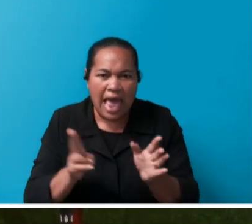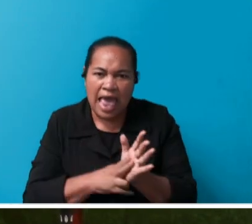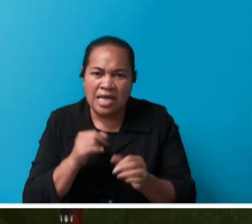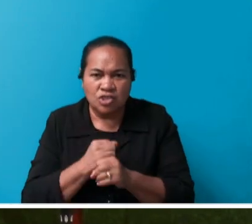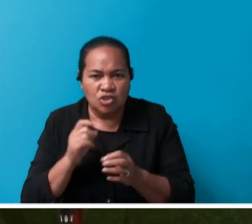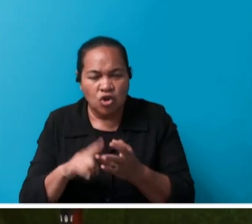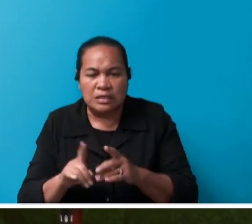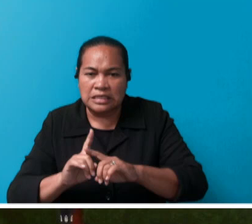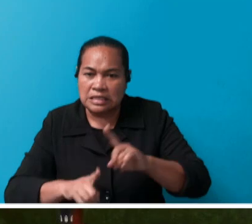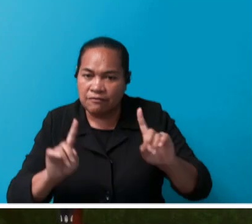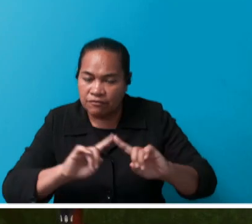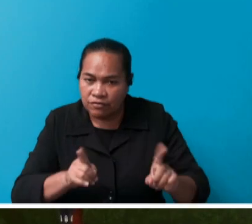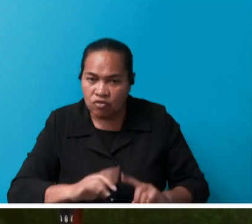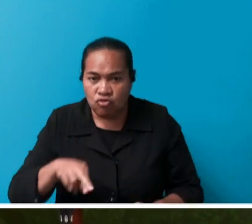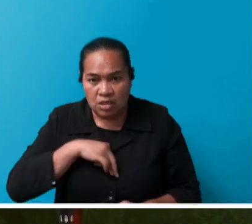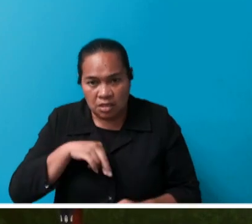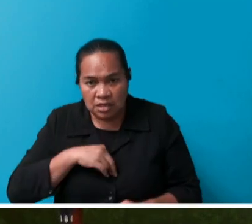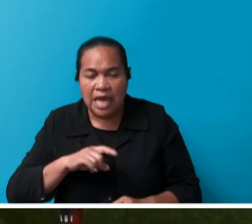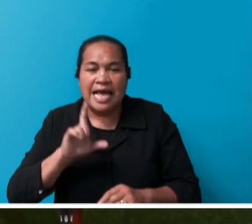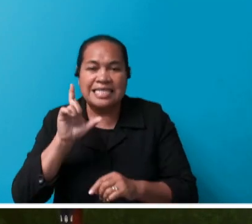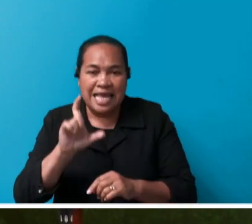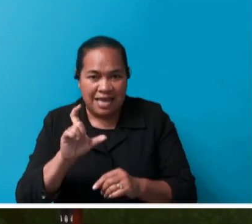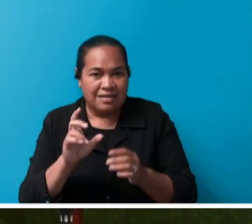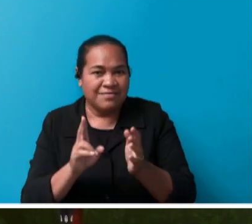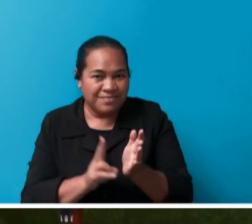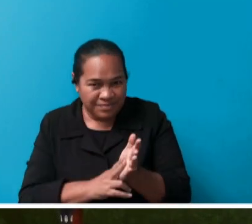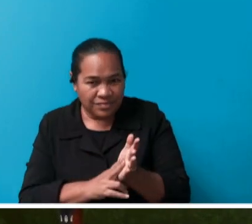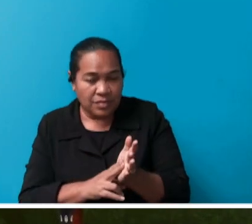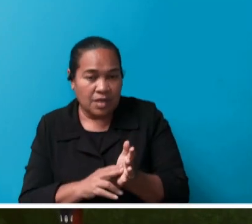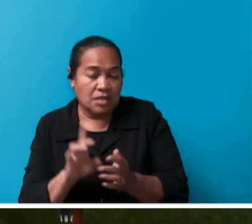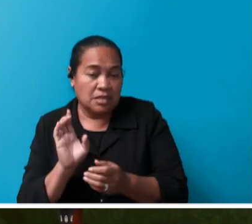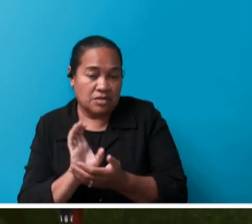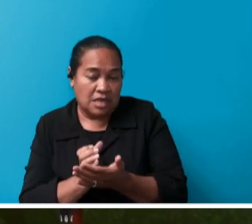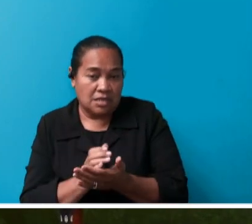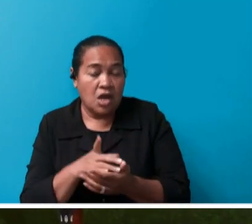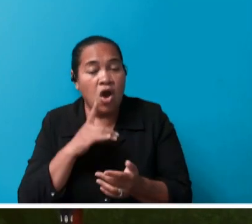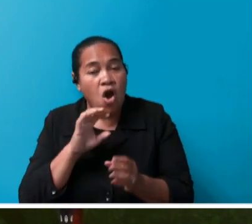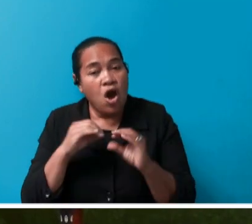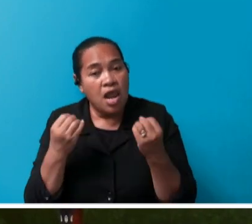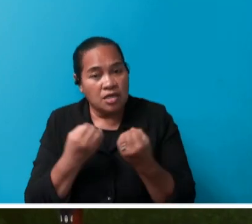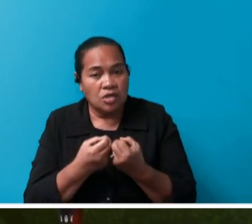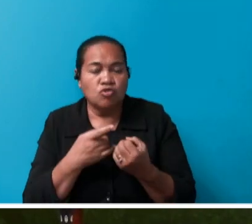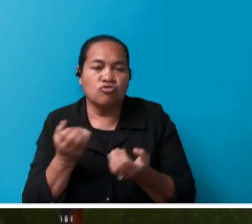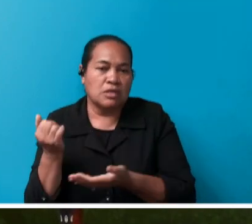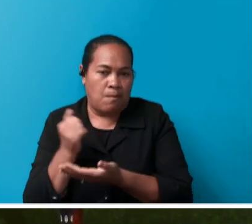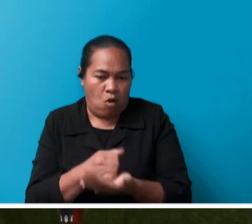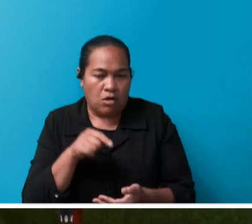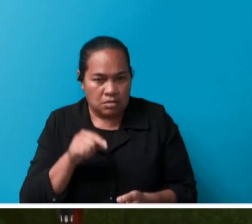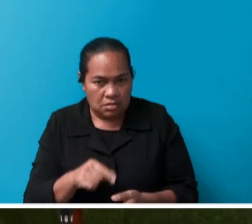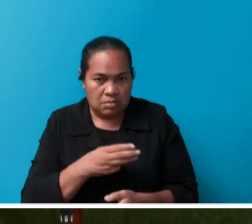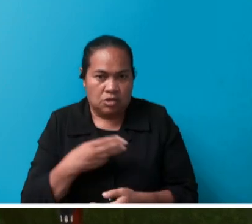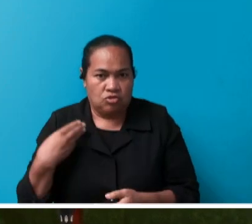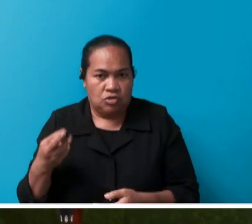faith-based organizations, the civil society organizations who support the ministry in delivery of health services to